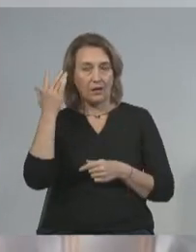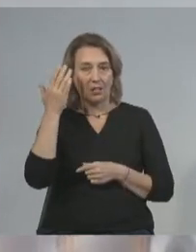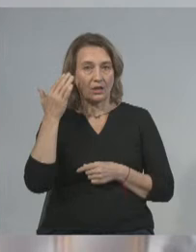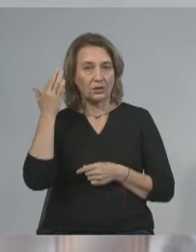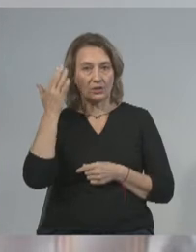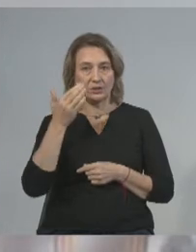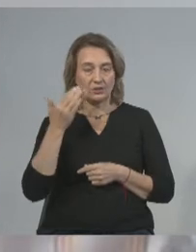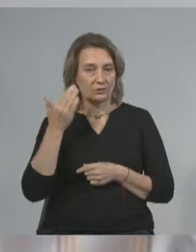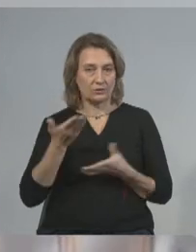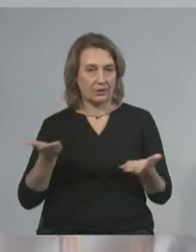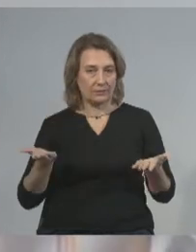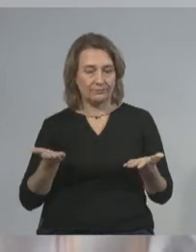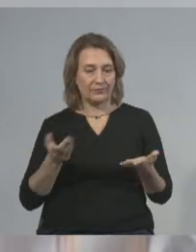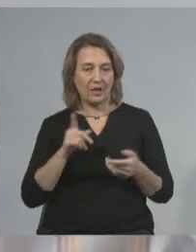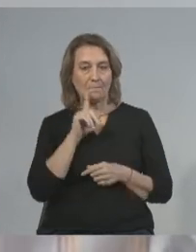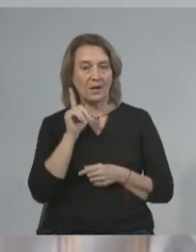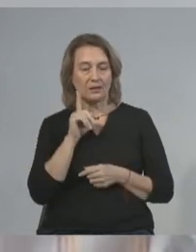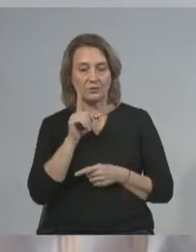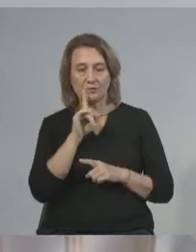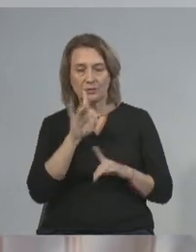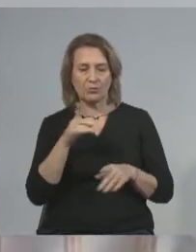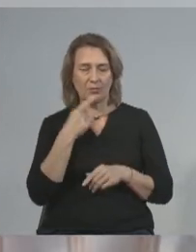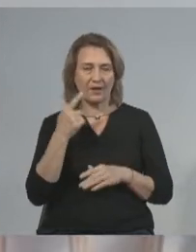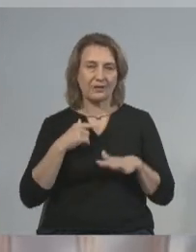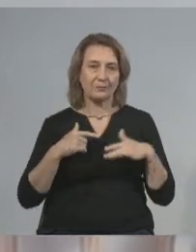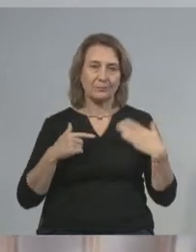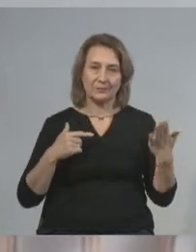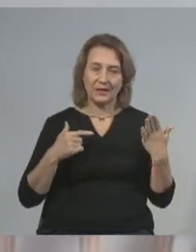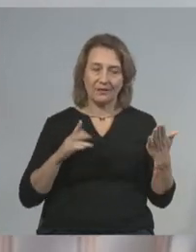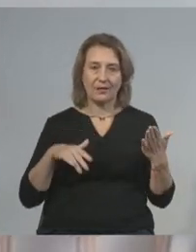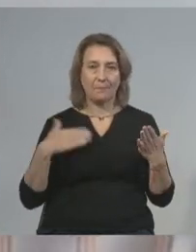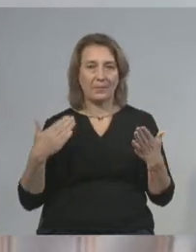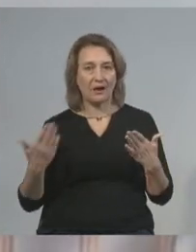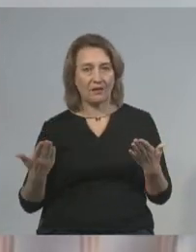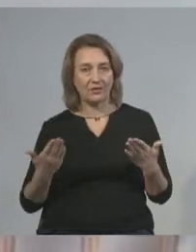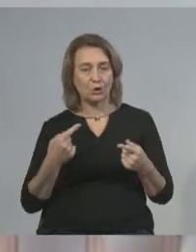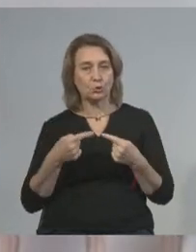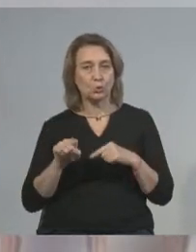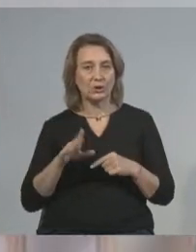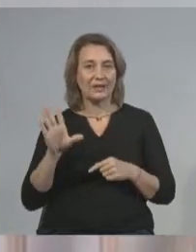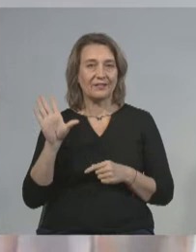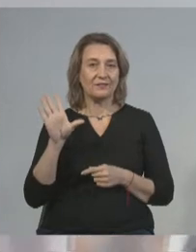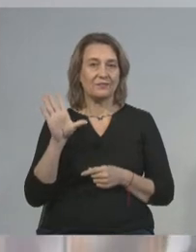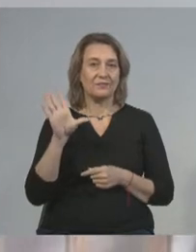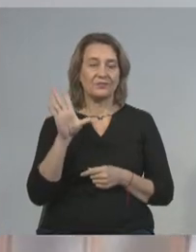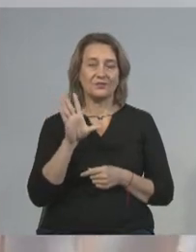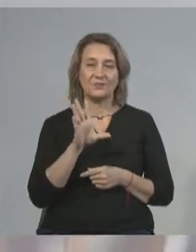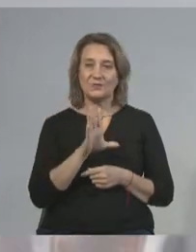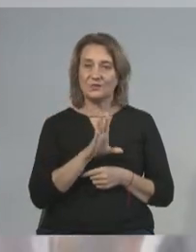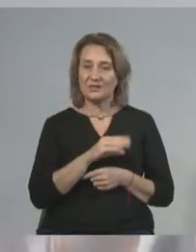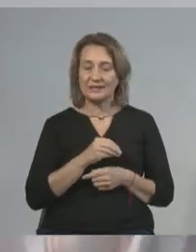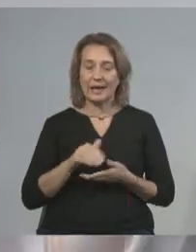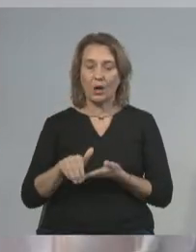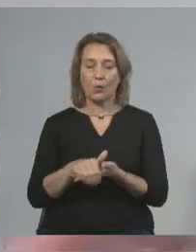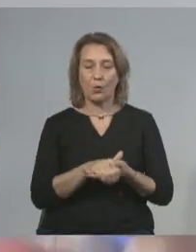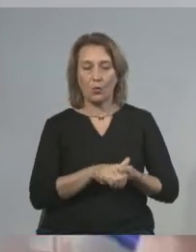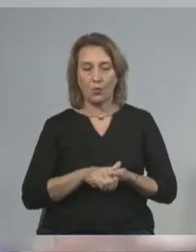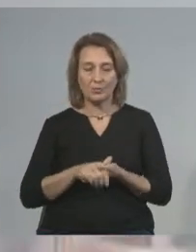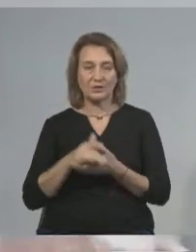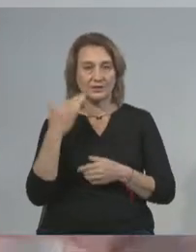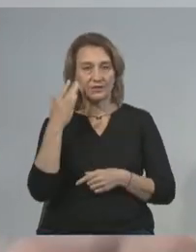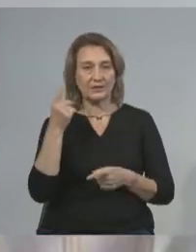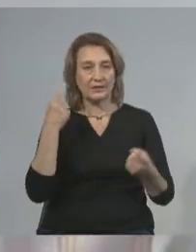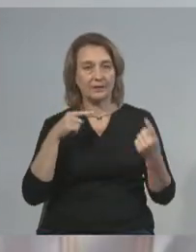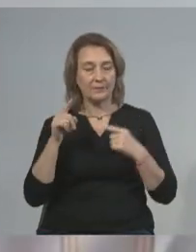charged youth and we're not going to divide them into right or left and so on but all